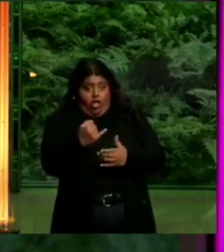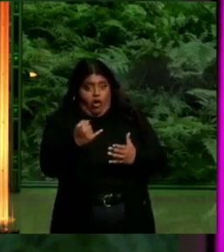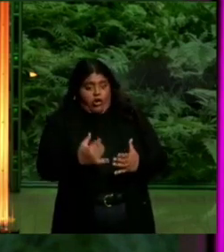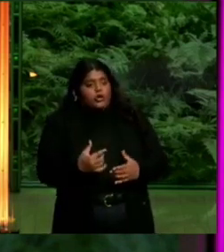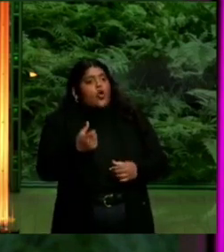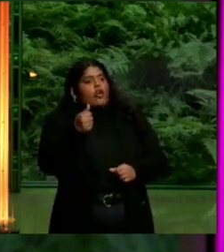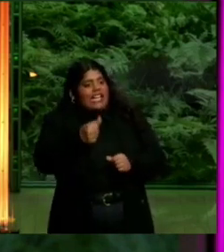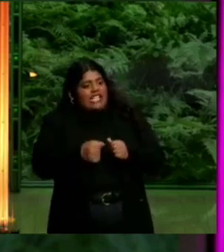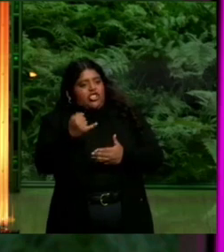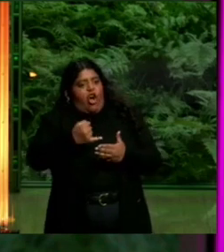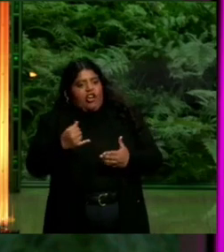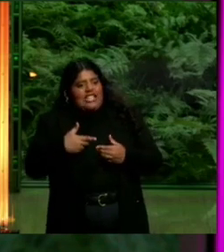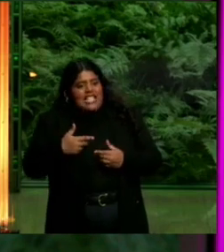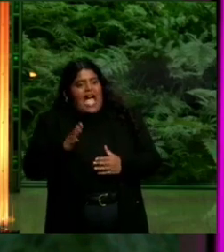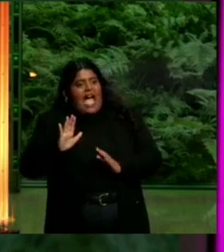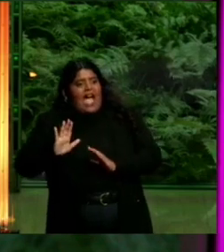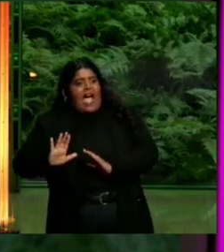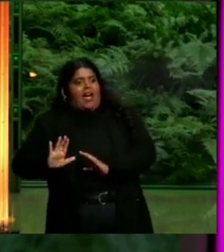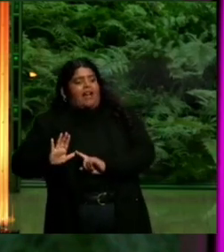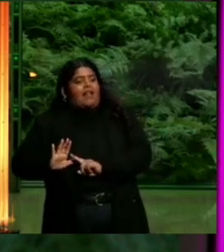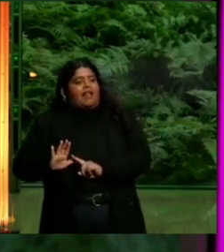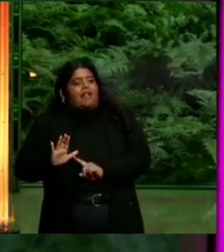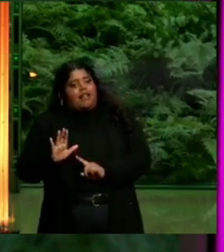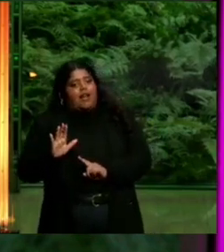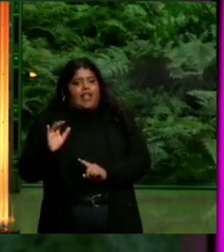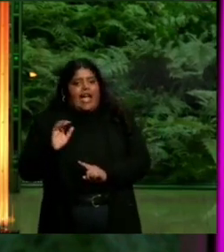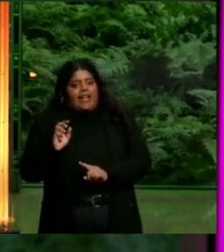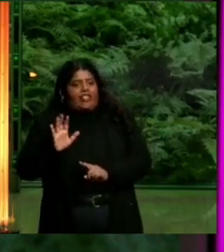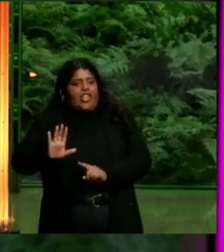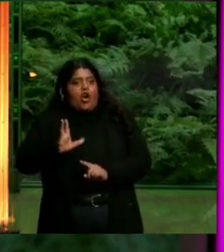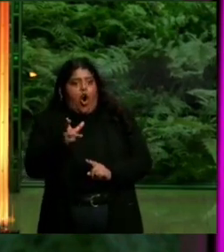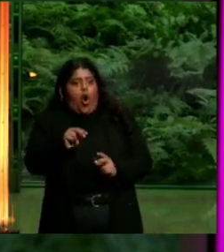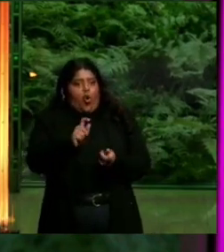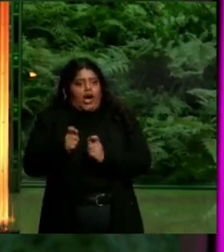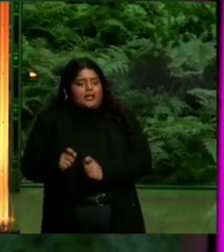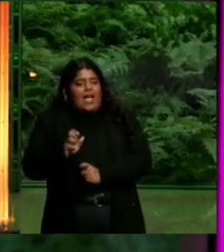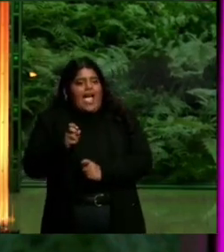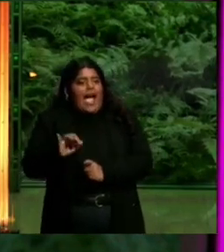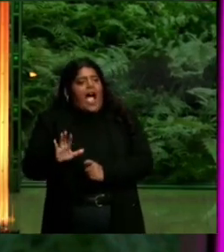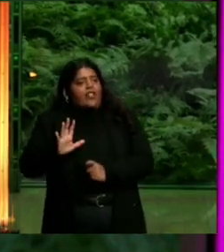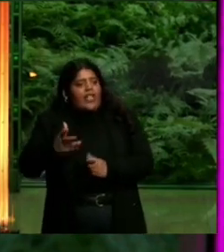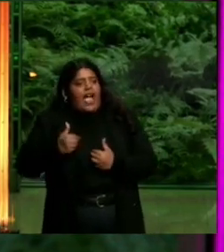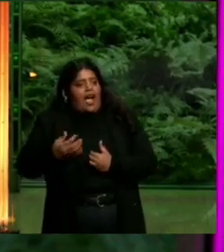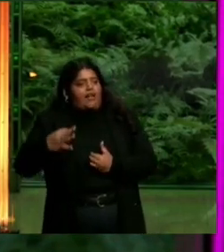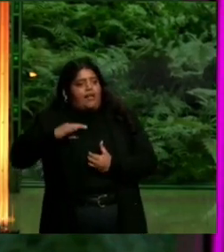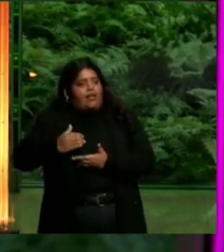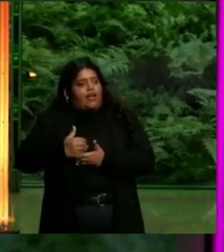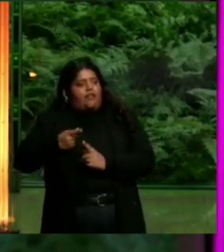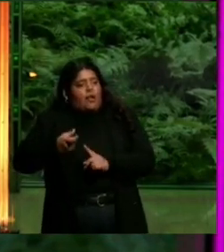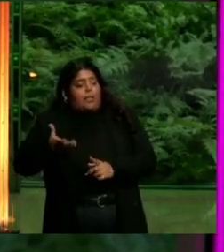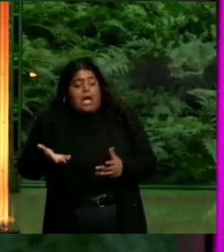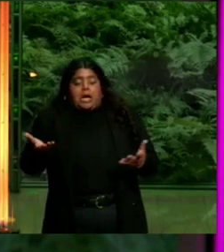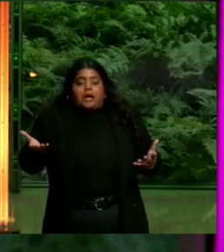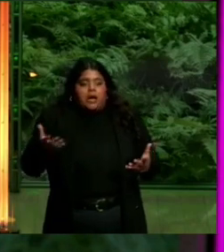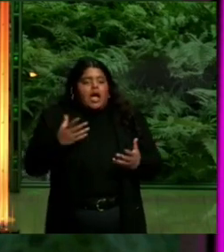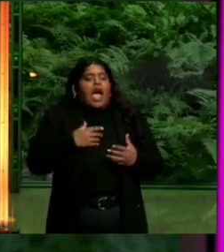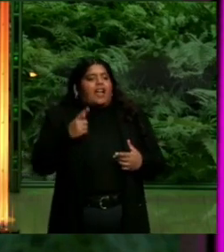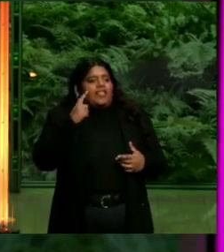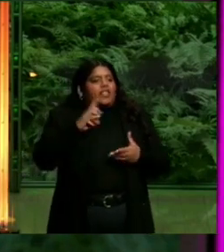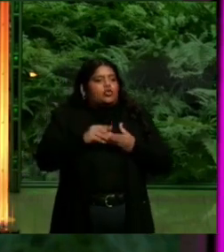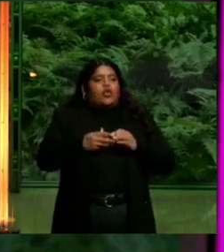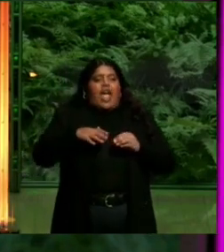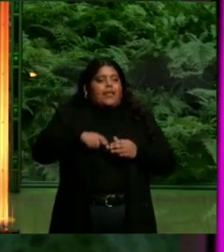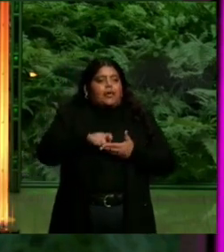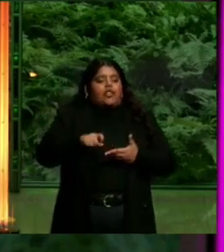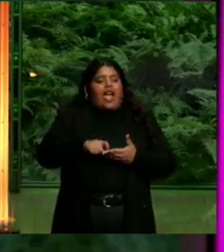where they get to like get royalties out of that? So I think this story is not written yet, and I think that there's a lot of really